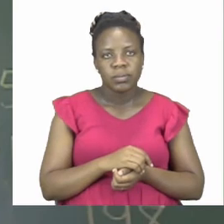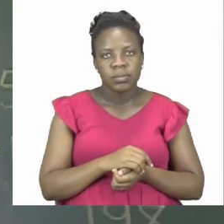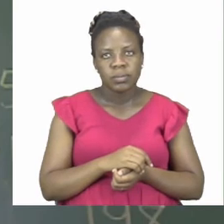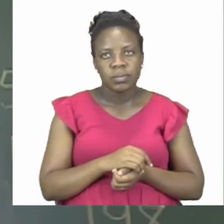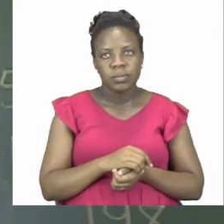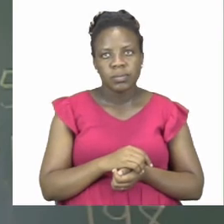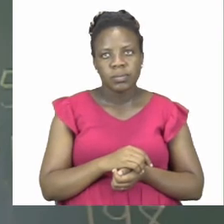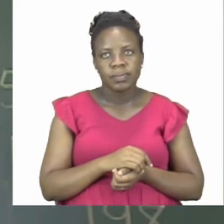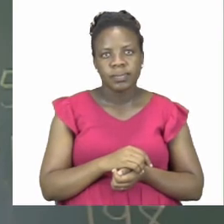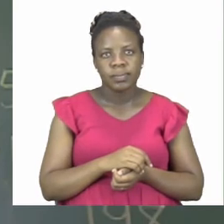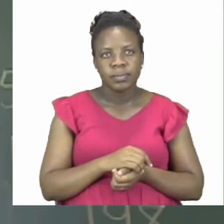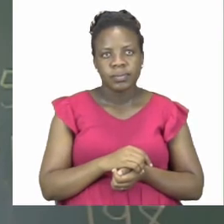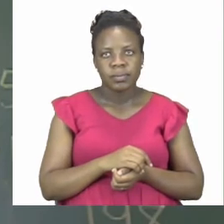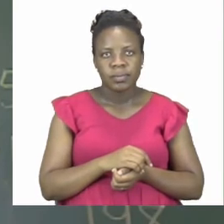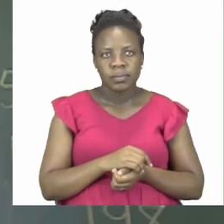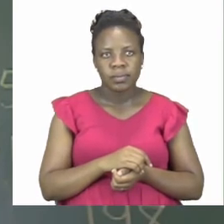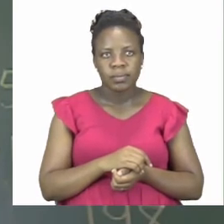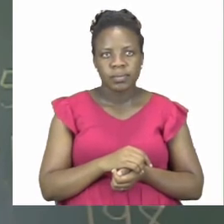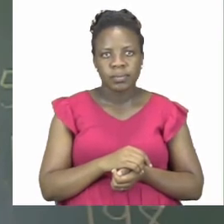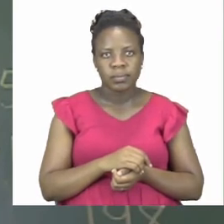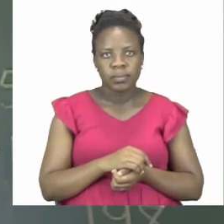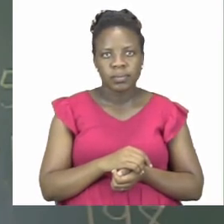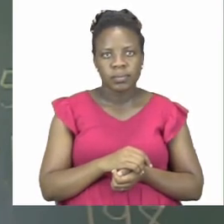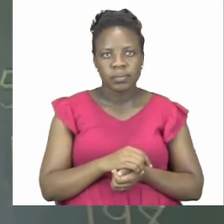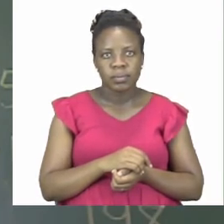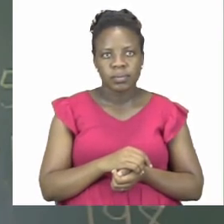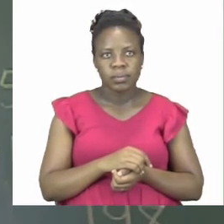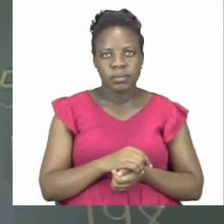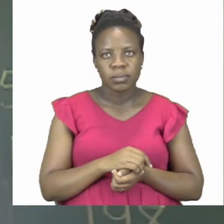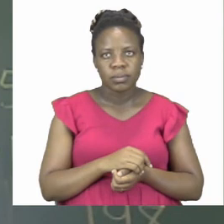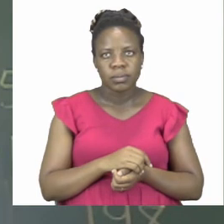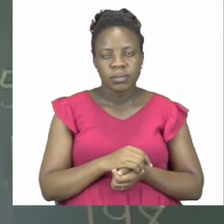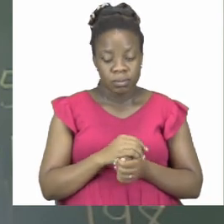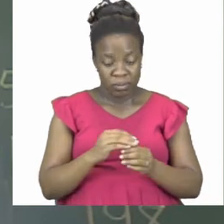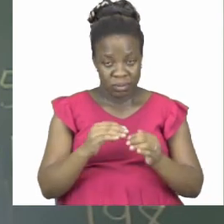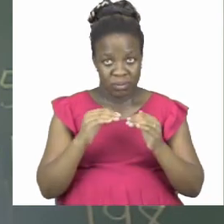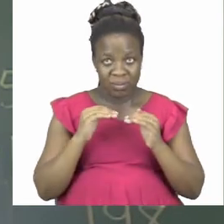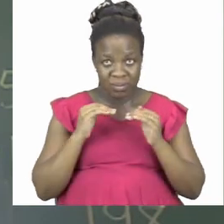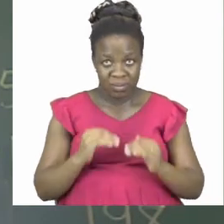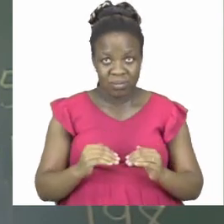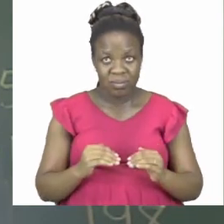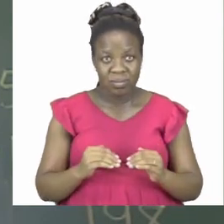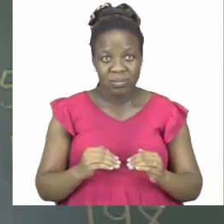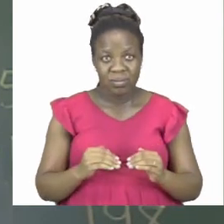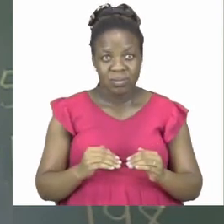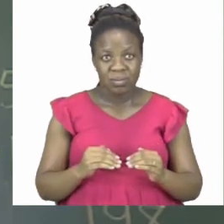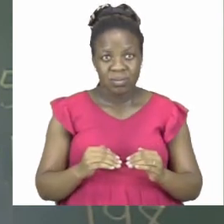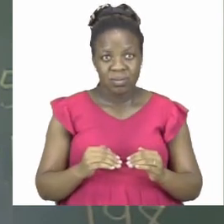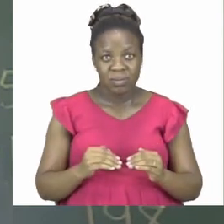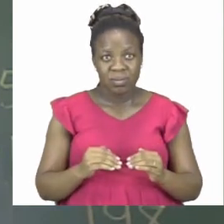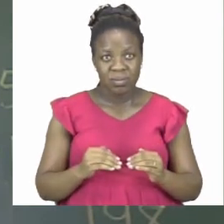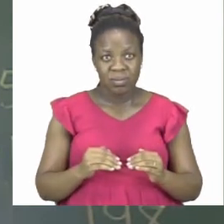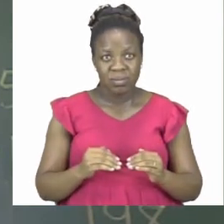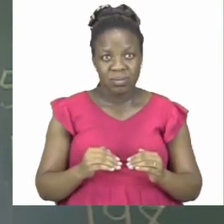373. Well done if you knew the answer before I did. Now, the reverse is also true. Let's say they